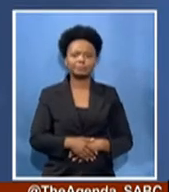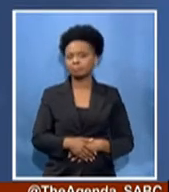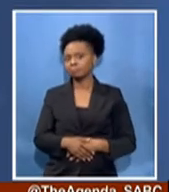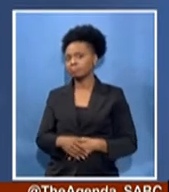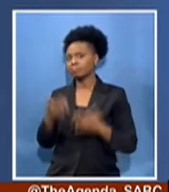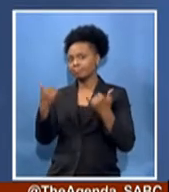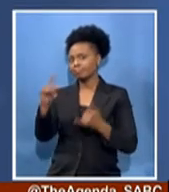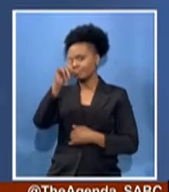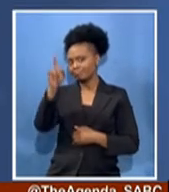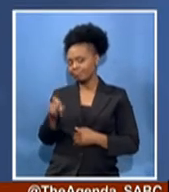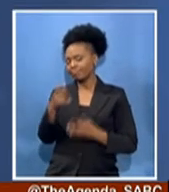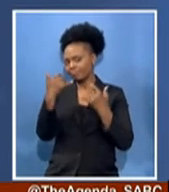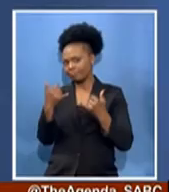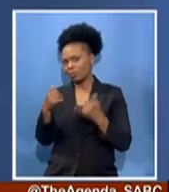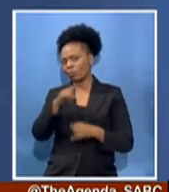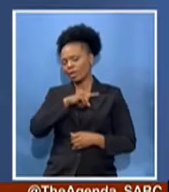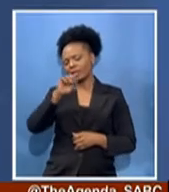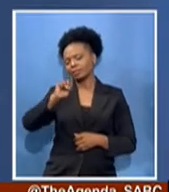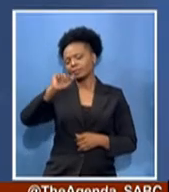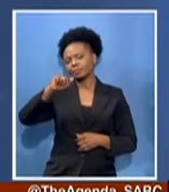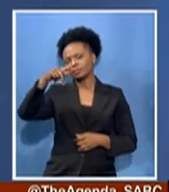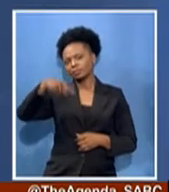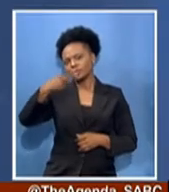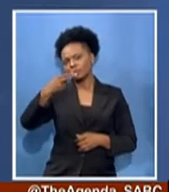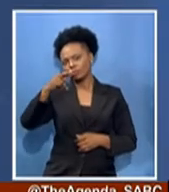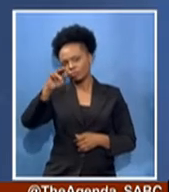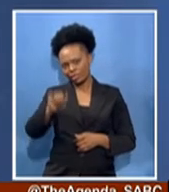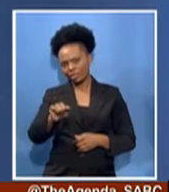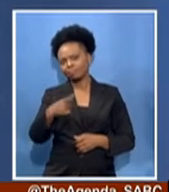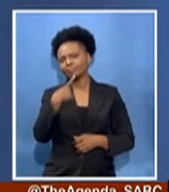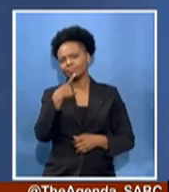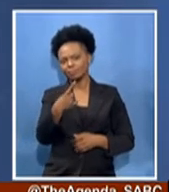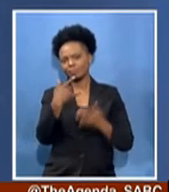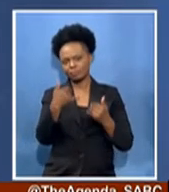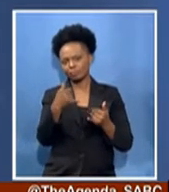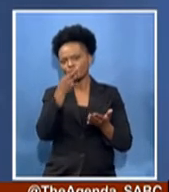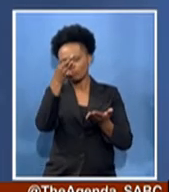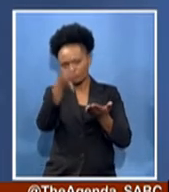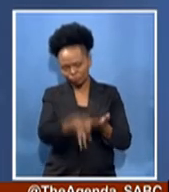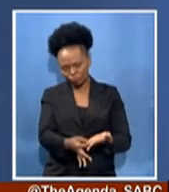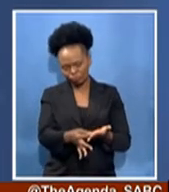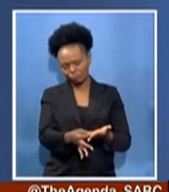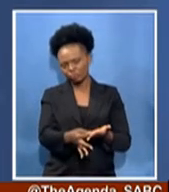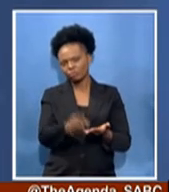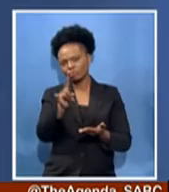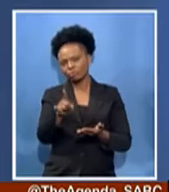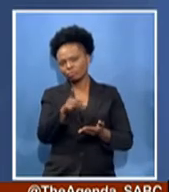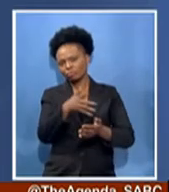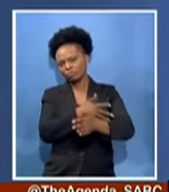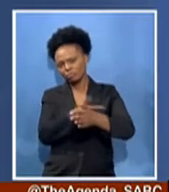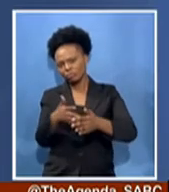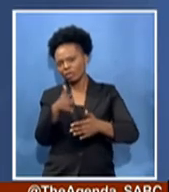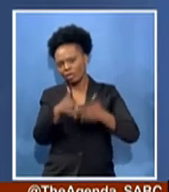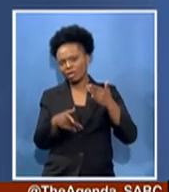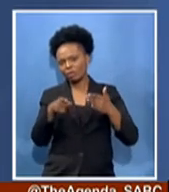and said that they recommend lifting the pause, is when will the Sisonke Phase 3B implementation study resume?